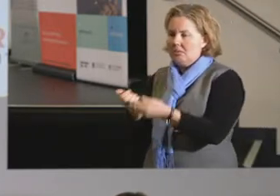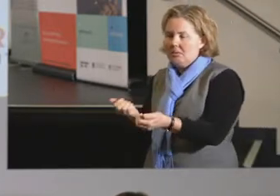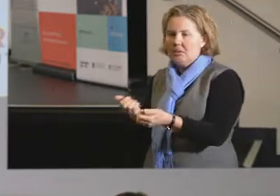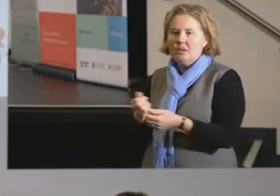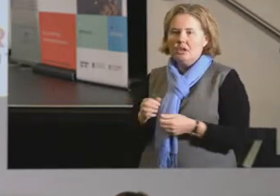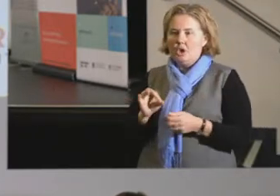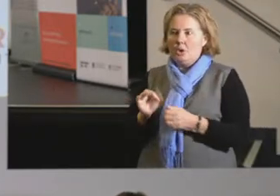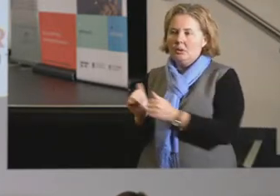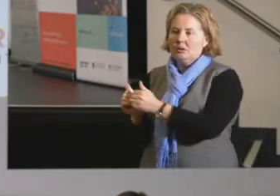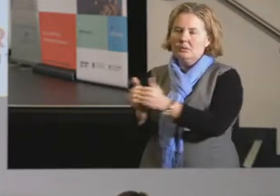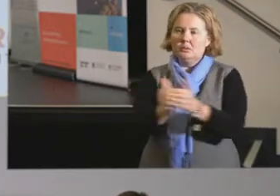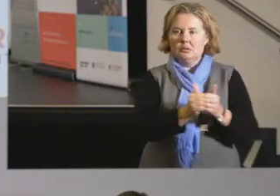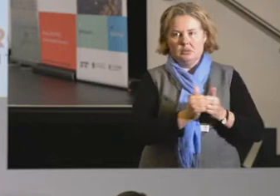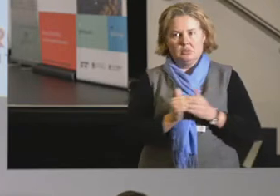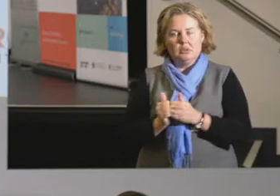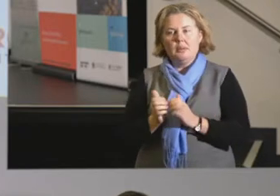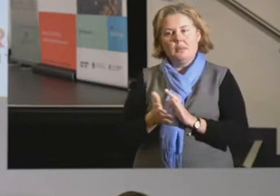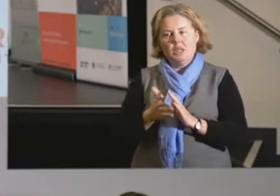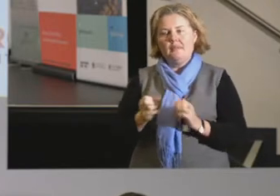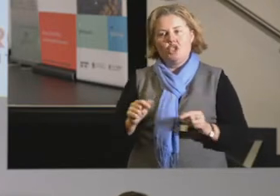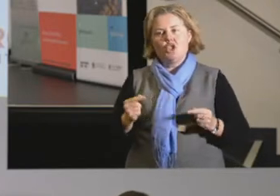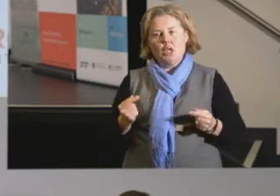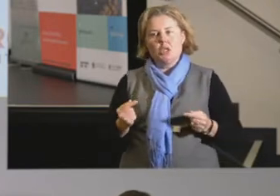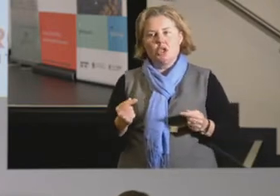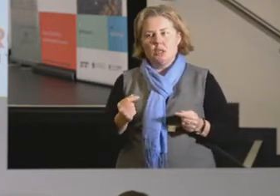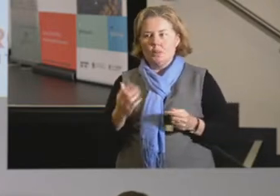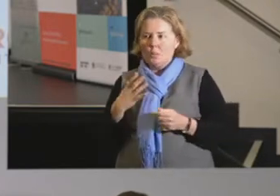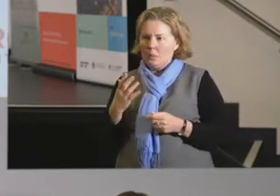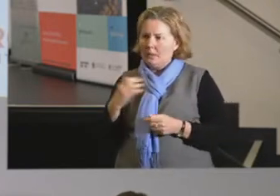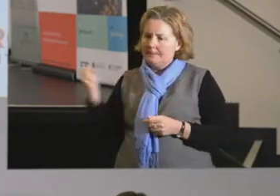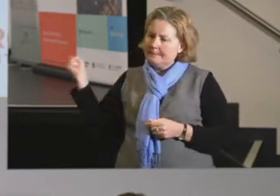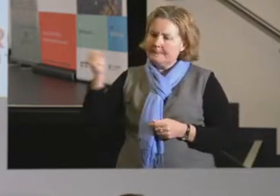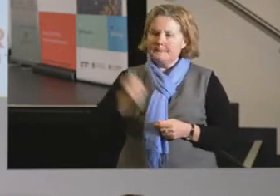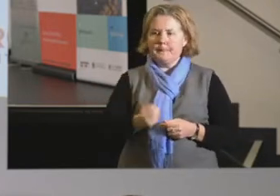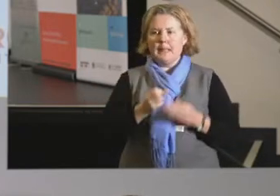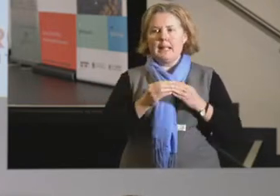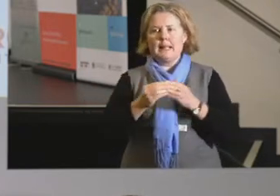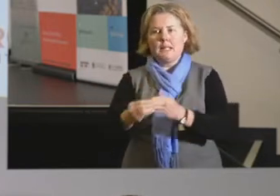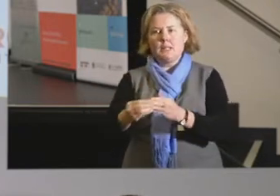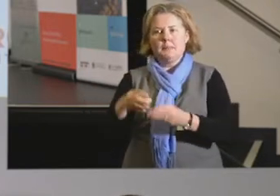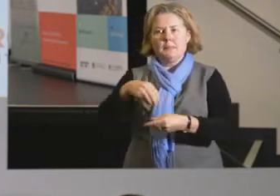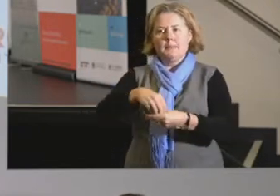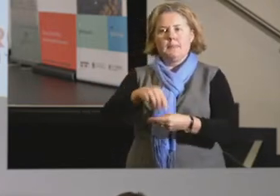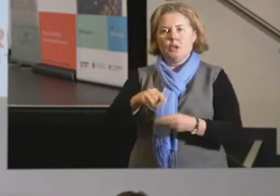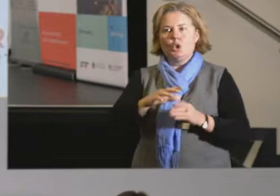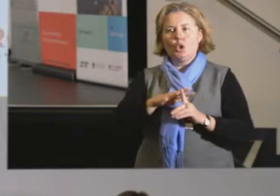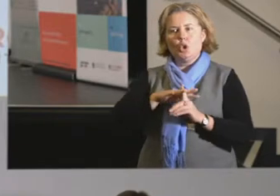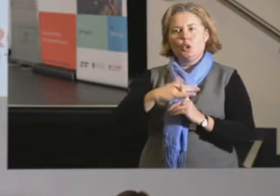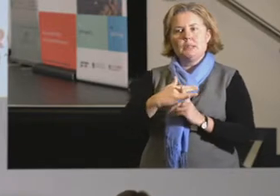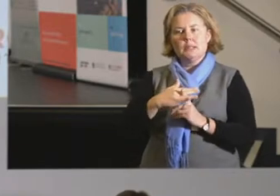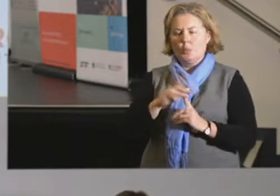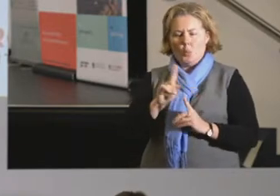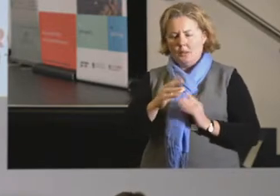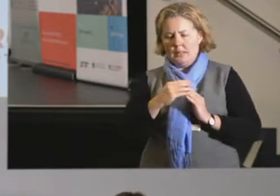have a challenge before us to think about leadership in this context. What does leadership mean? How